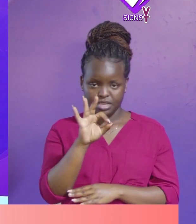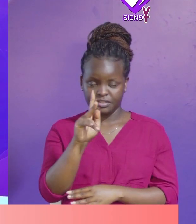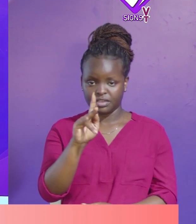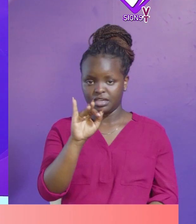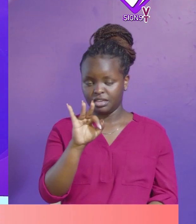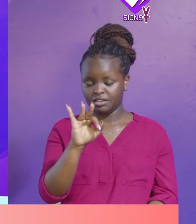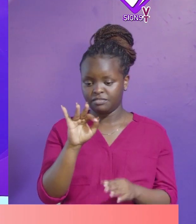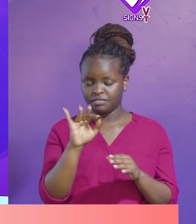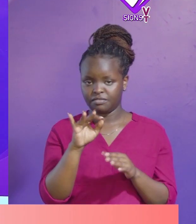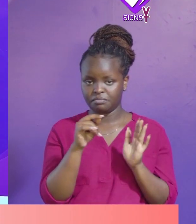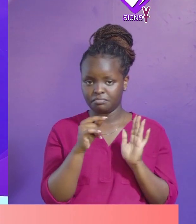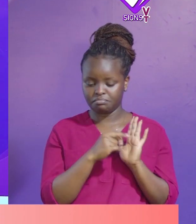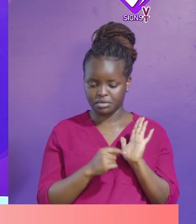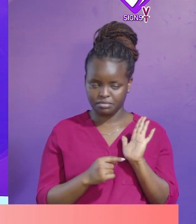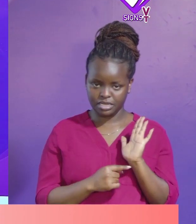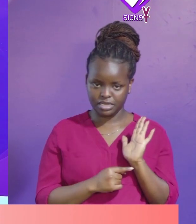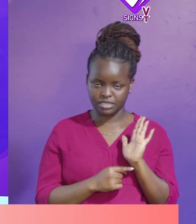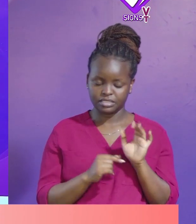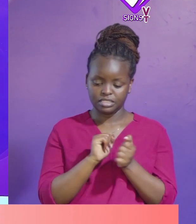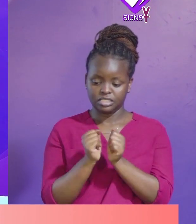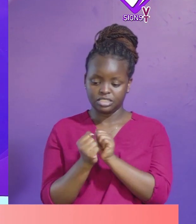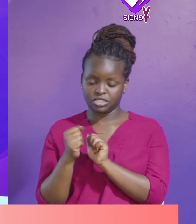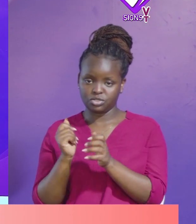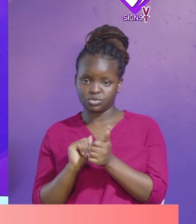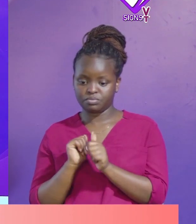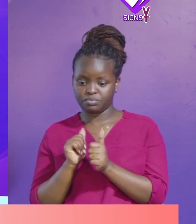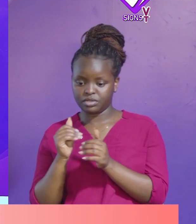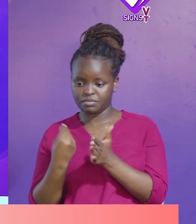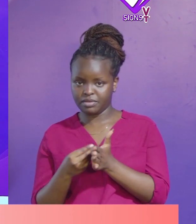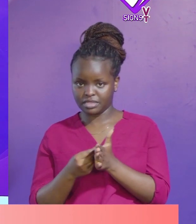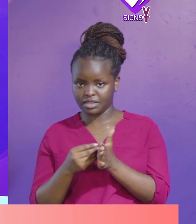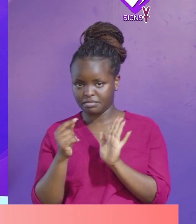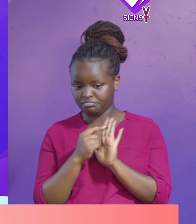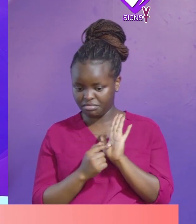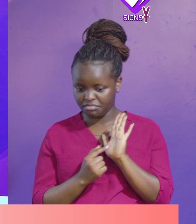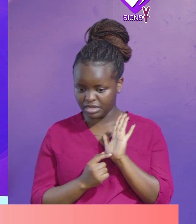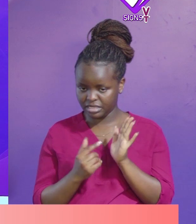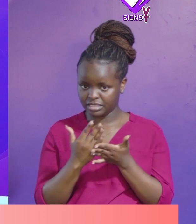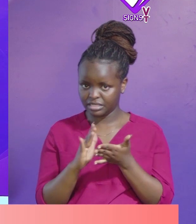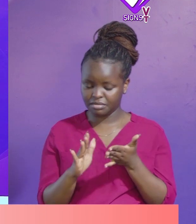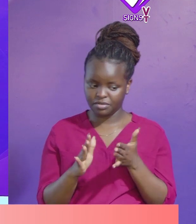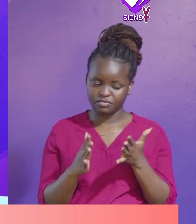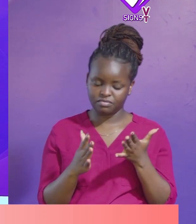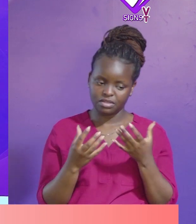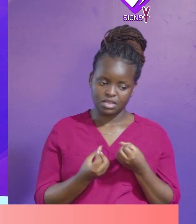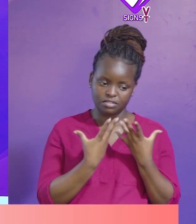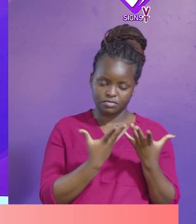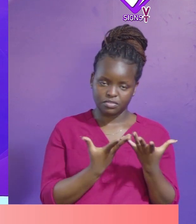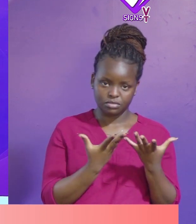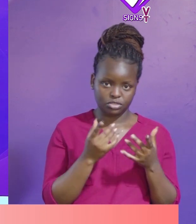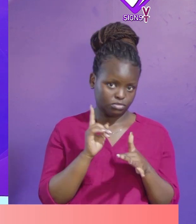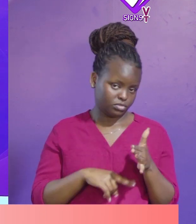and it now changed to Sportpesa Premier League, whereby some of the details is